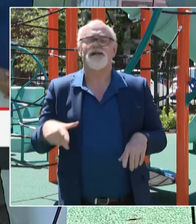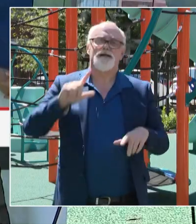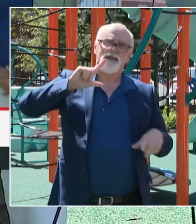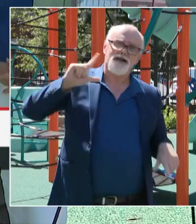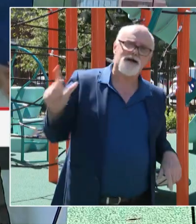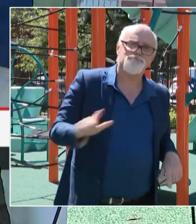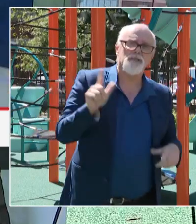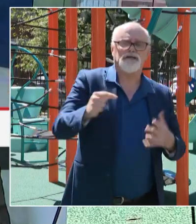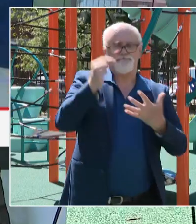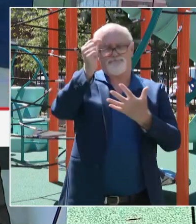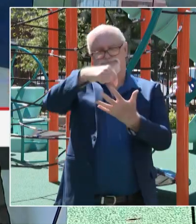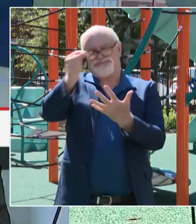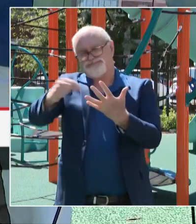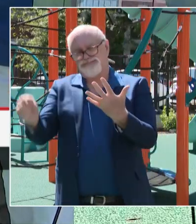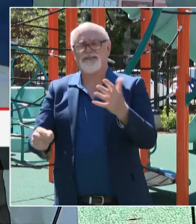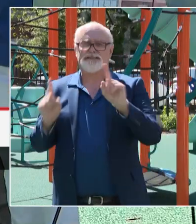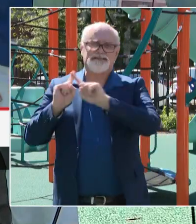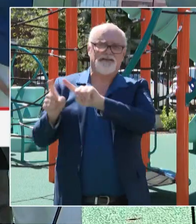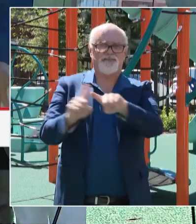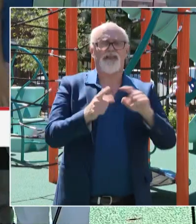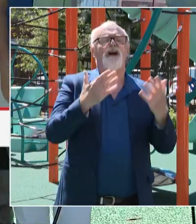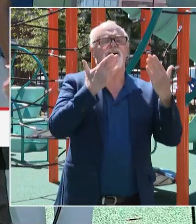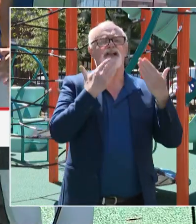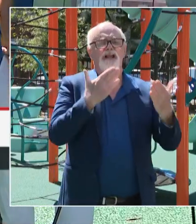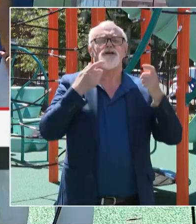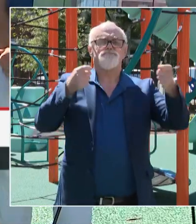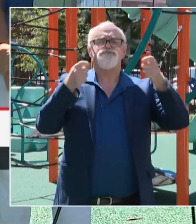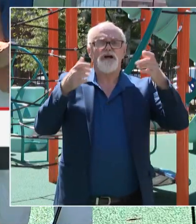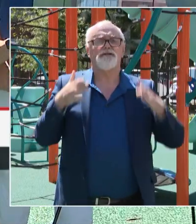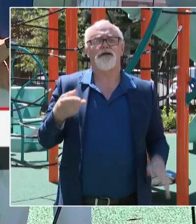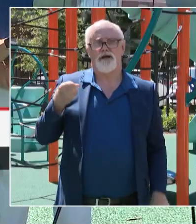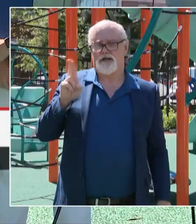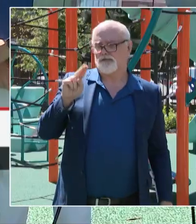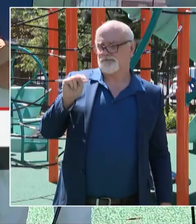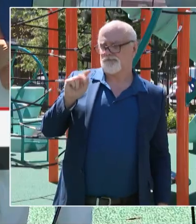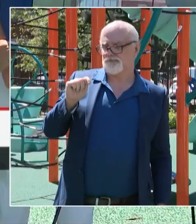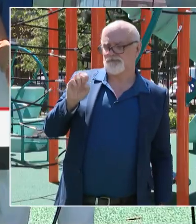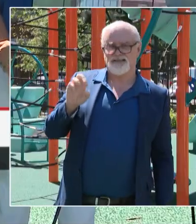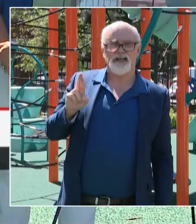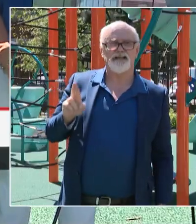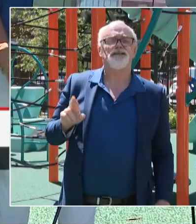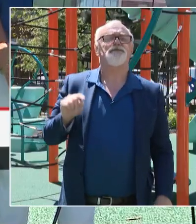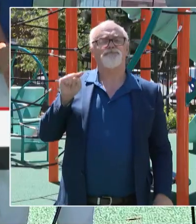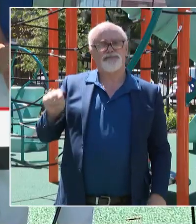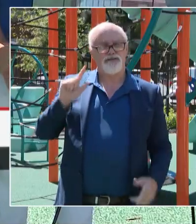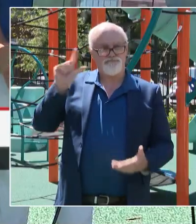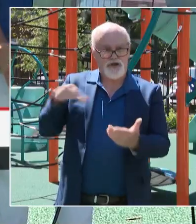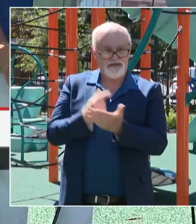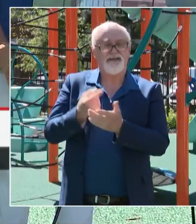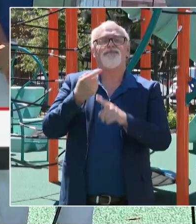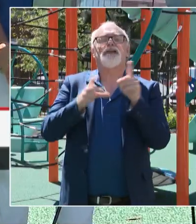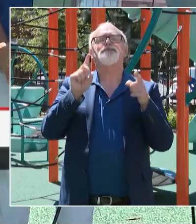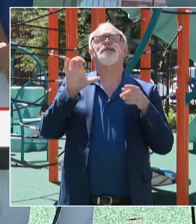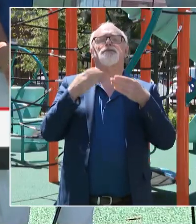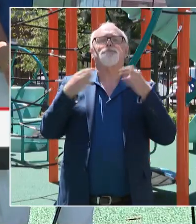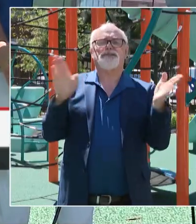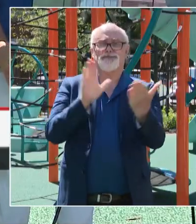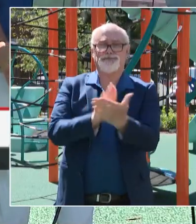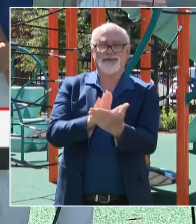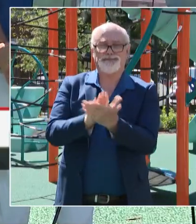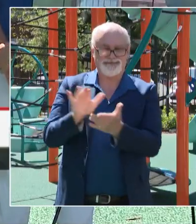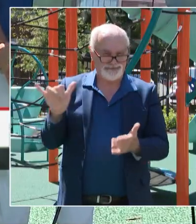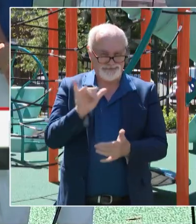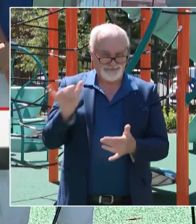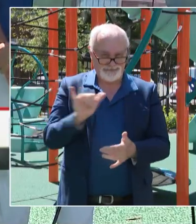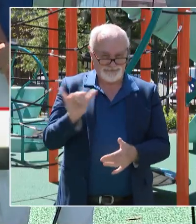to Director Hunter, who's also a proud DCPS alum, for all of his hard work, his leadership, and to his colleagues at Department